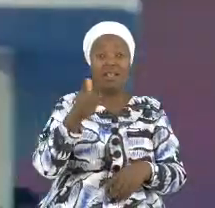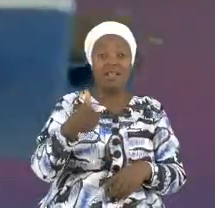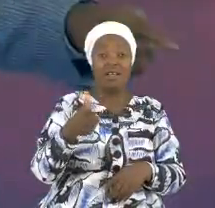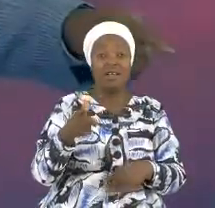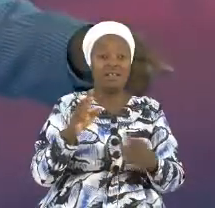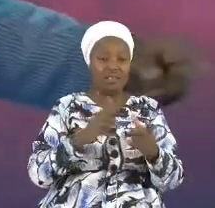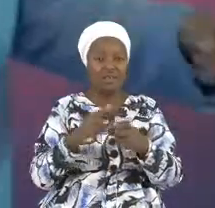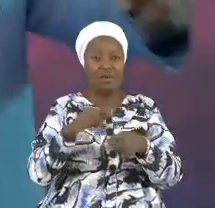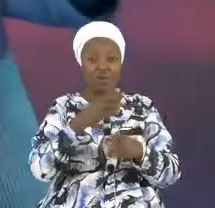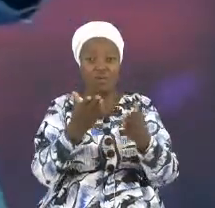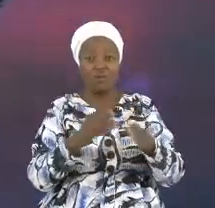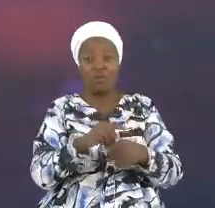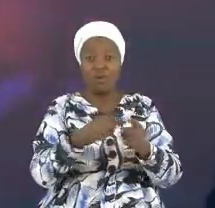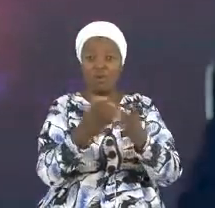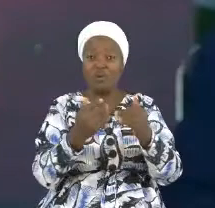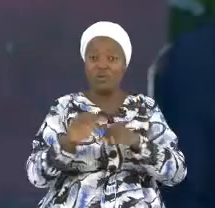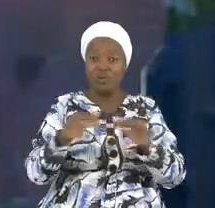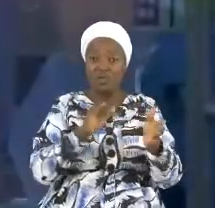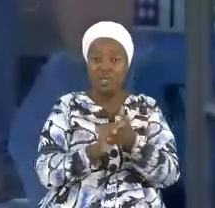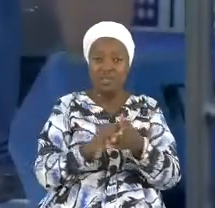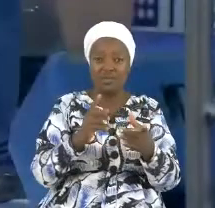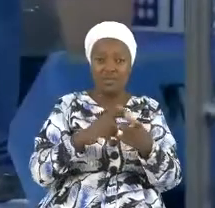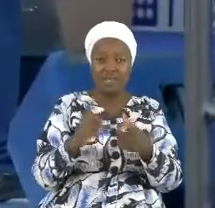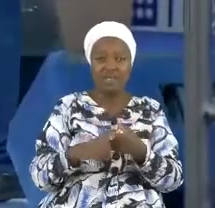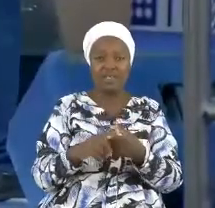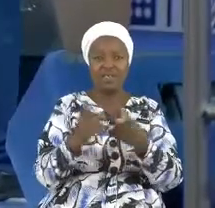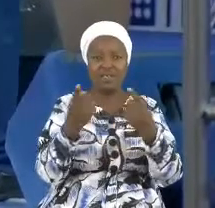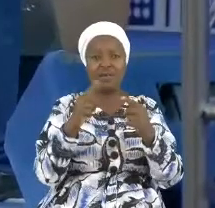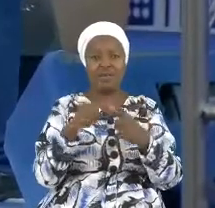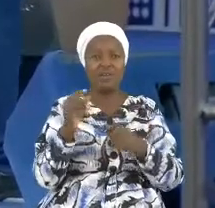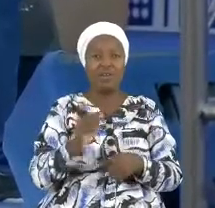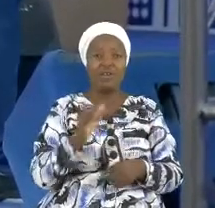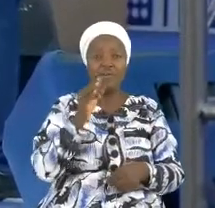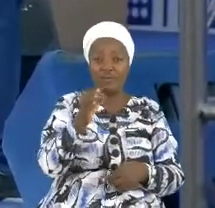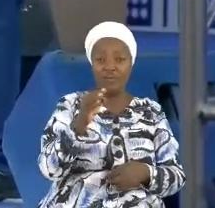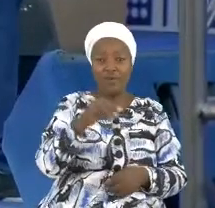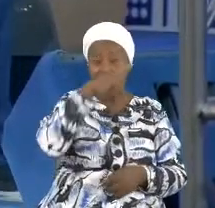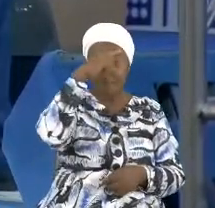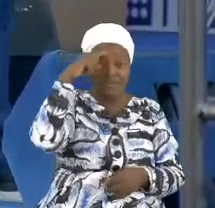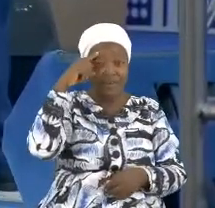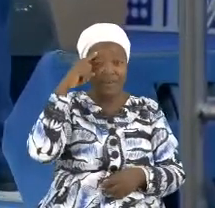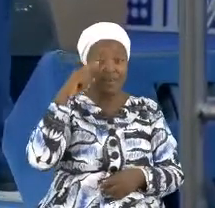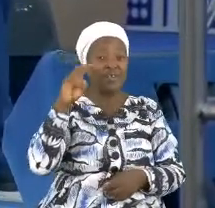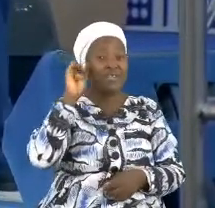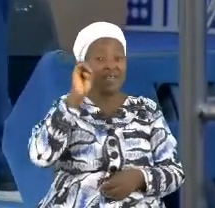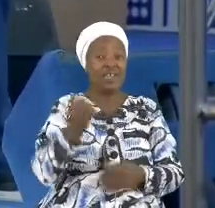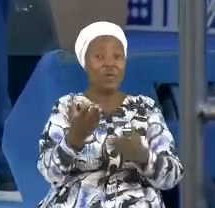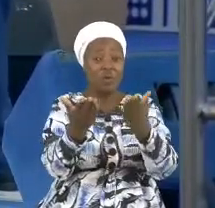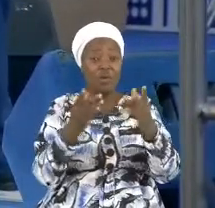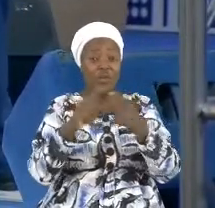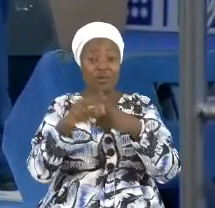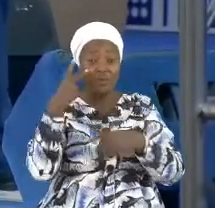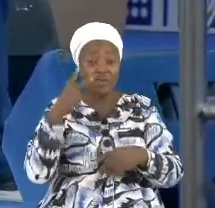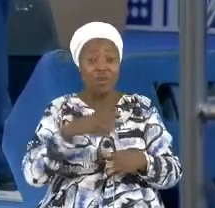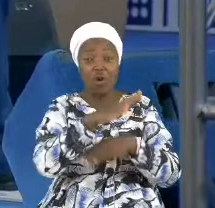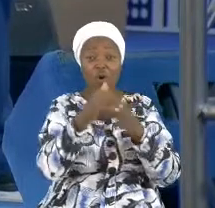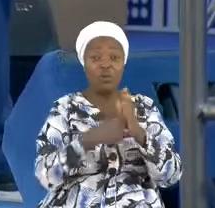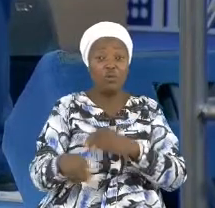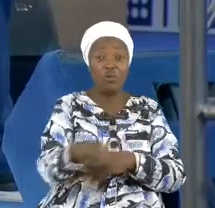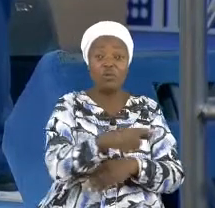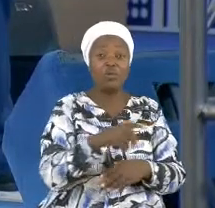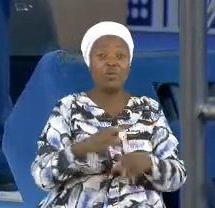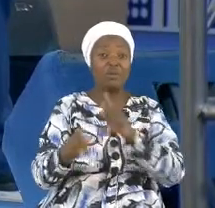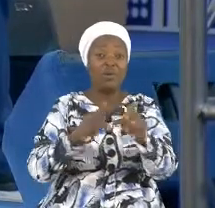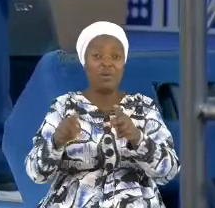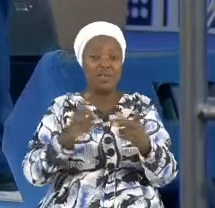medical doctor came to the front because he wanted to see all those people. And I just stood at the